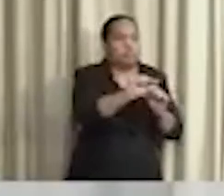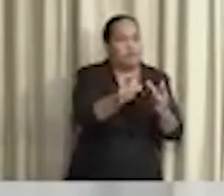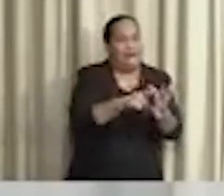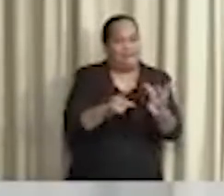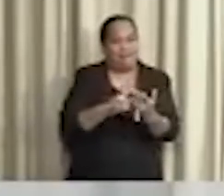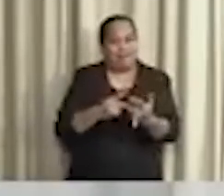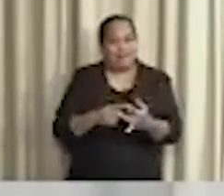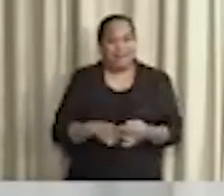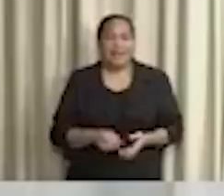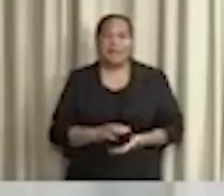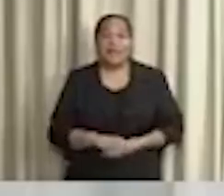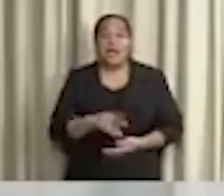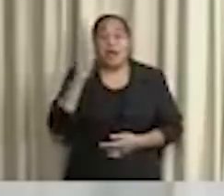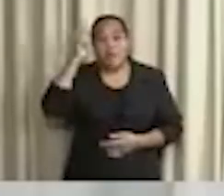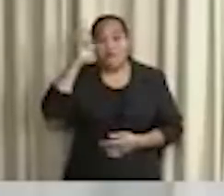Professor Biman Prasad.